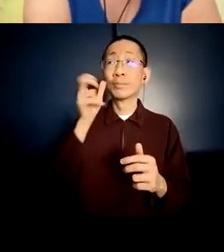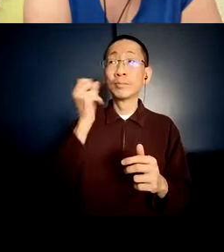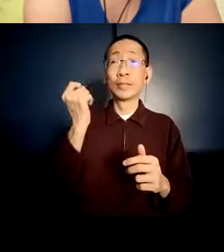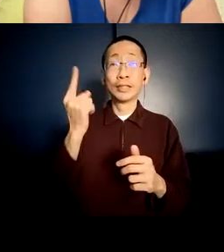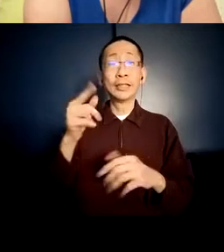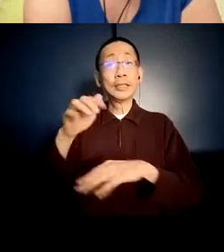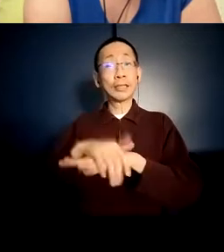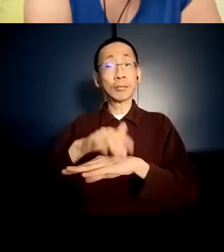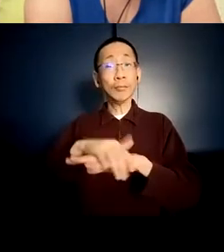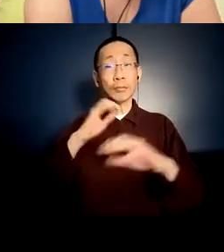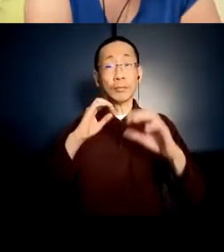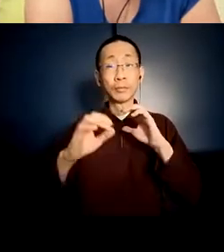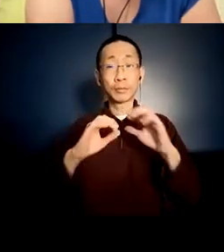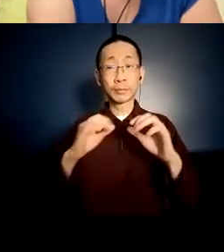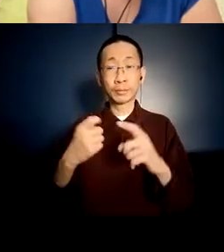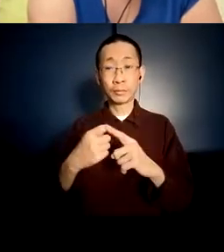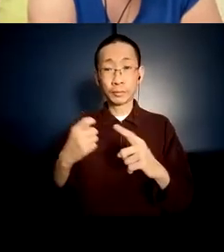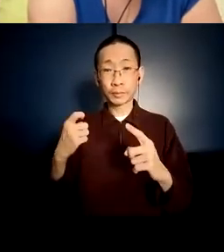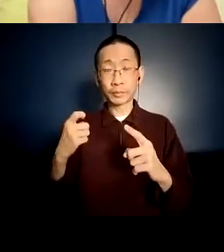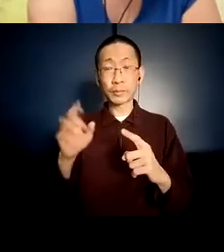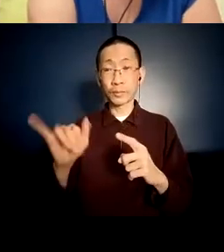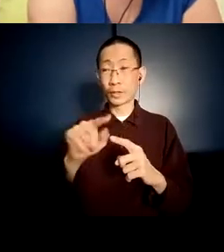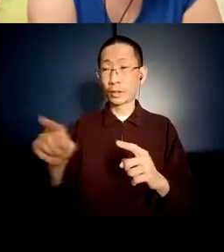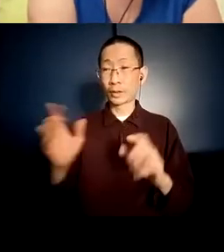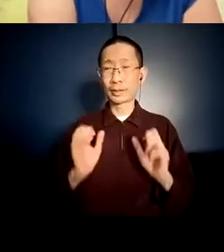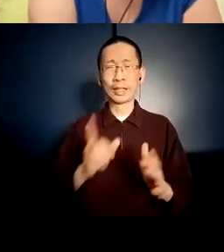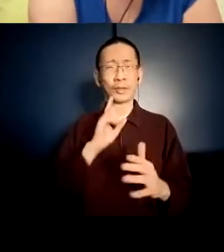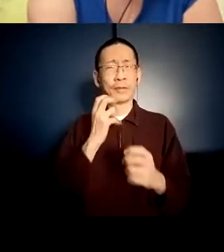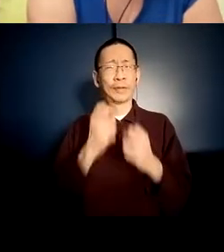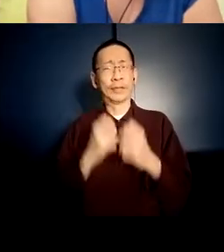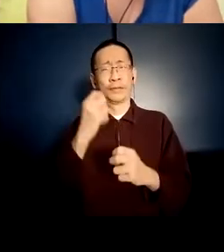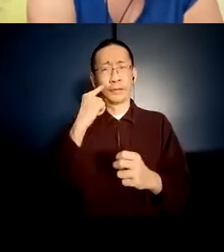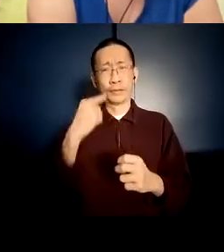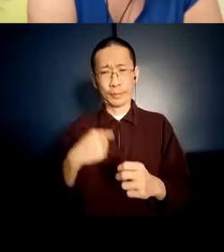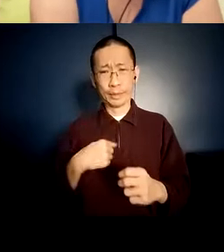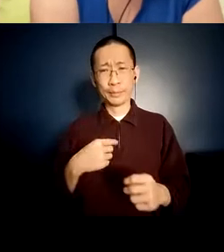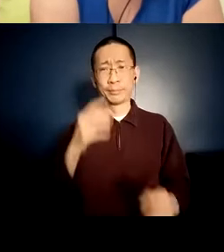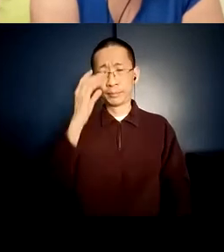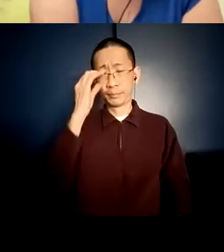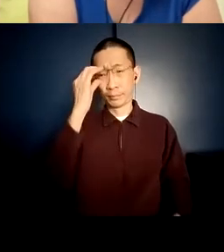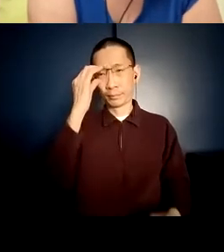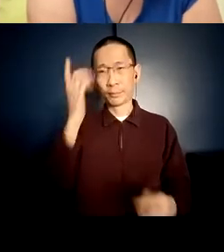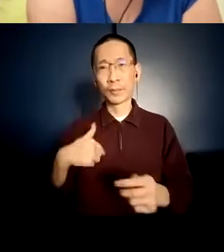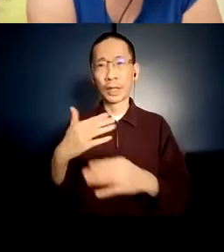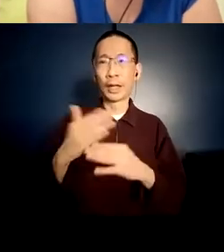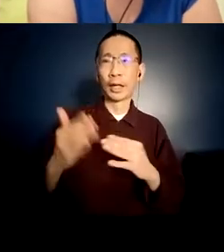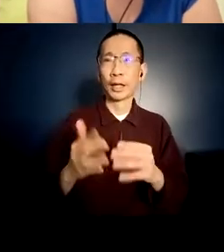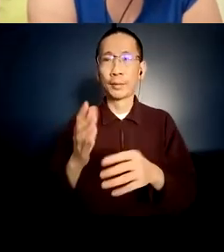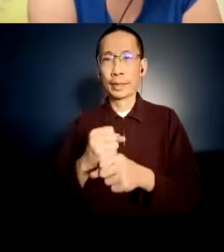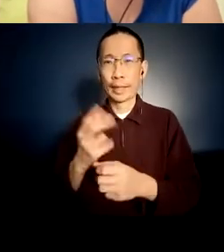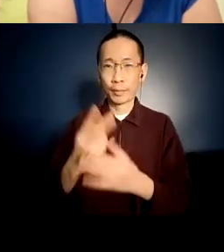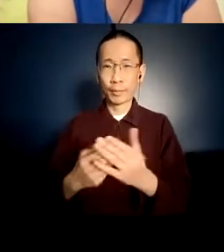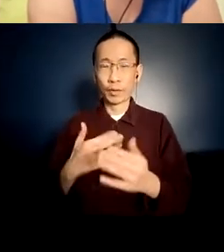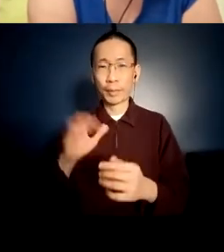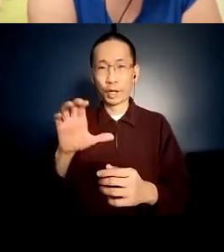English communication from those clients was very difficult for me. So I ended up actually getting both of my